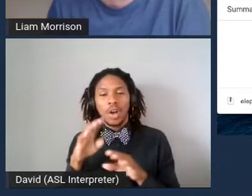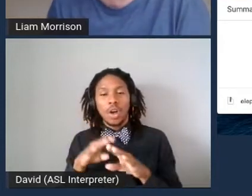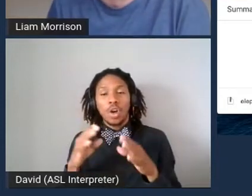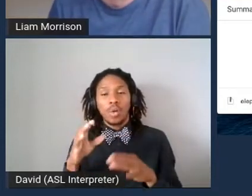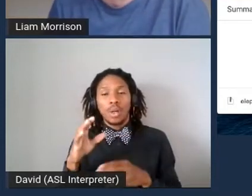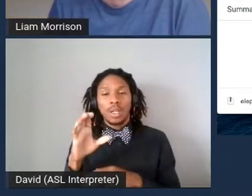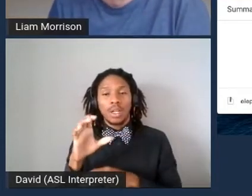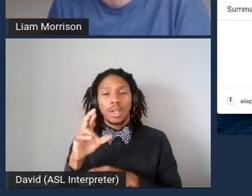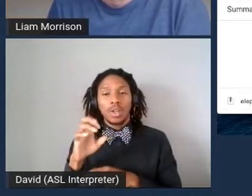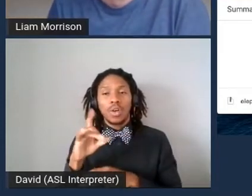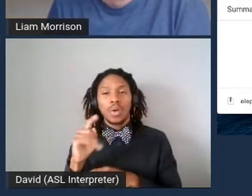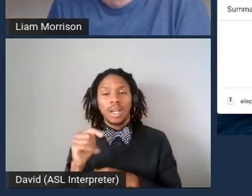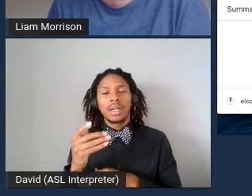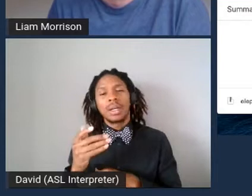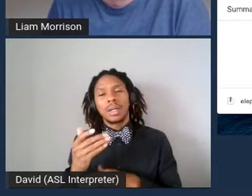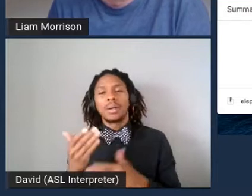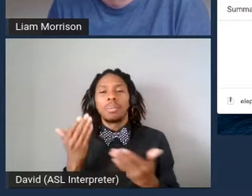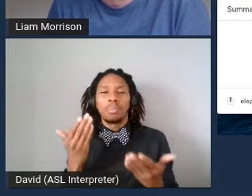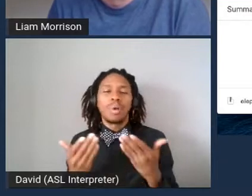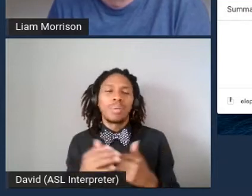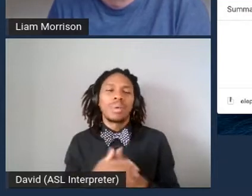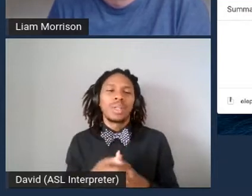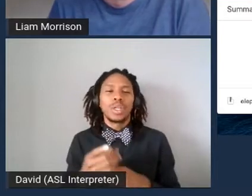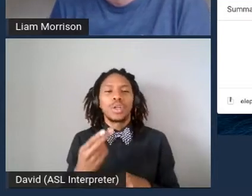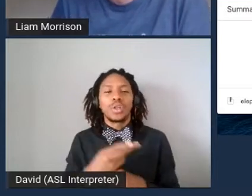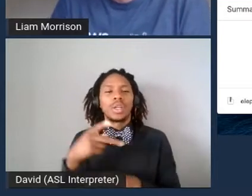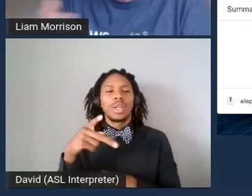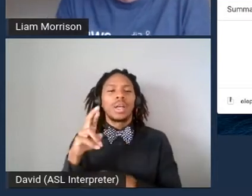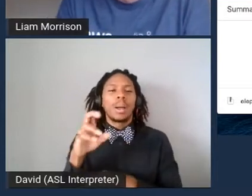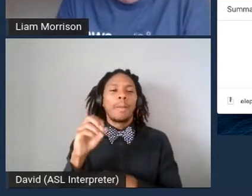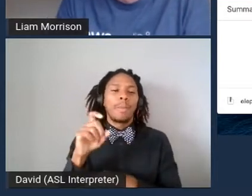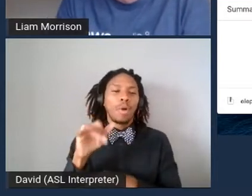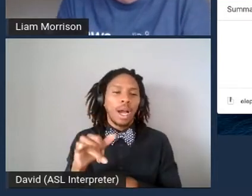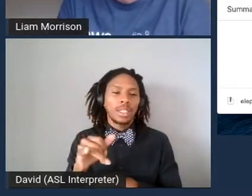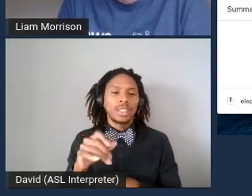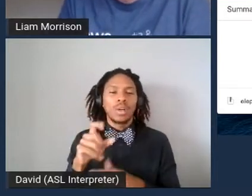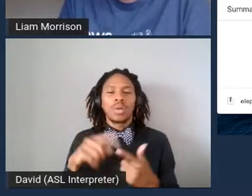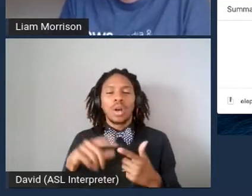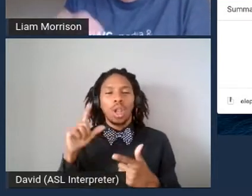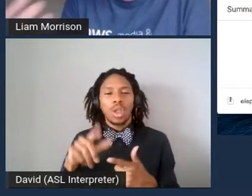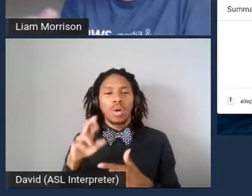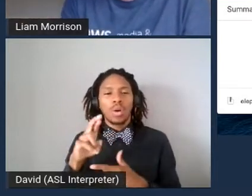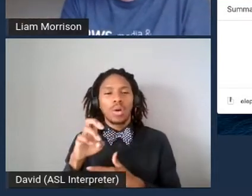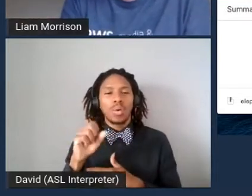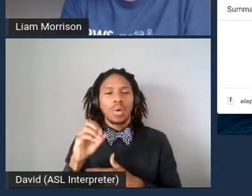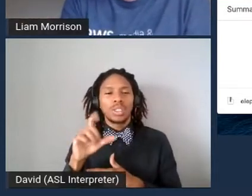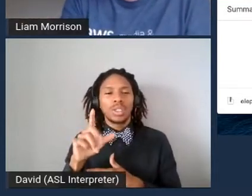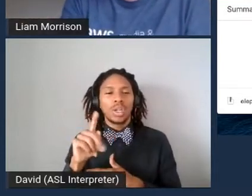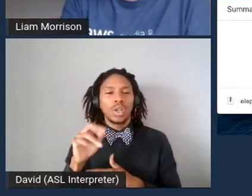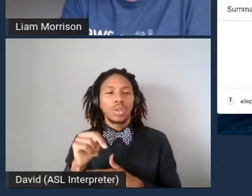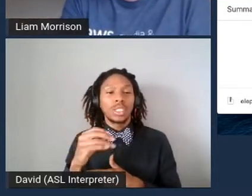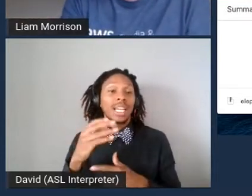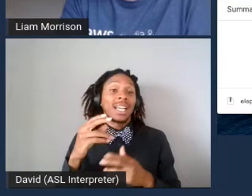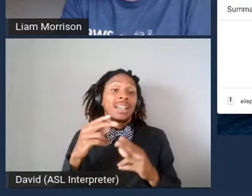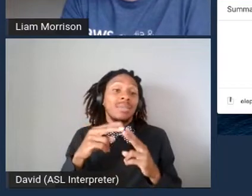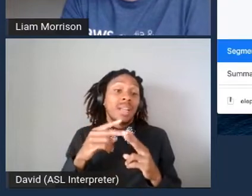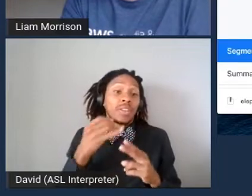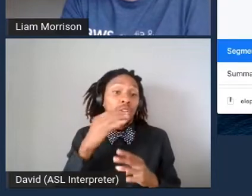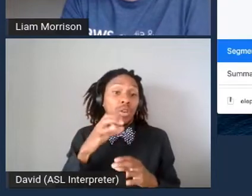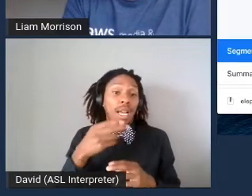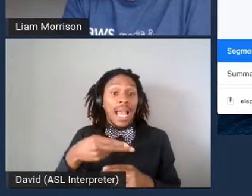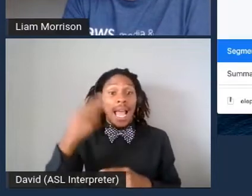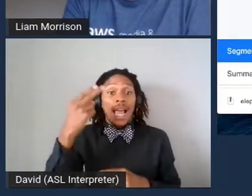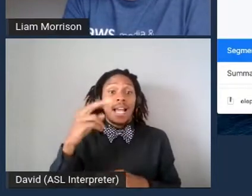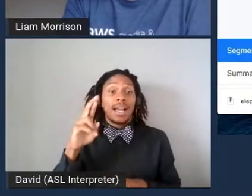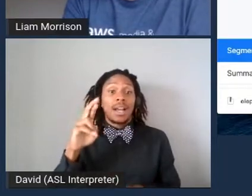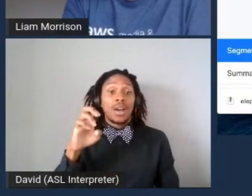quite probably, yeah, you would use a proxy. You would do a lower resolution. Even if you do a higher resolution, one interesting